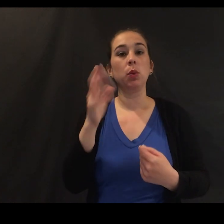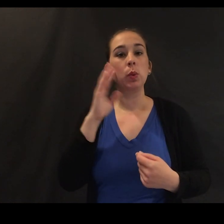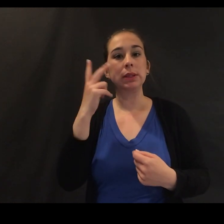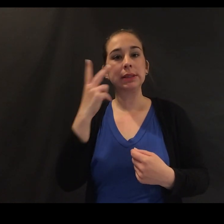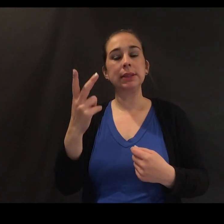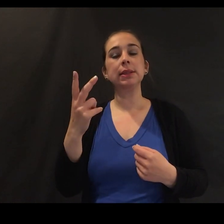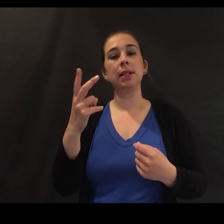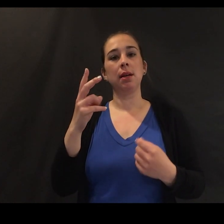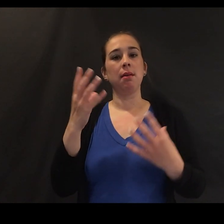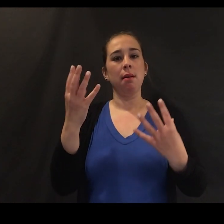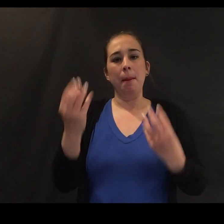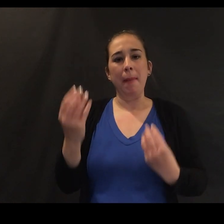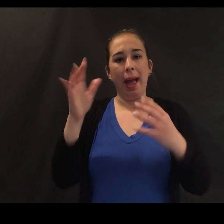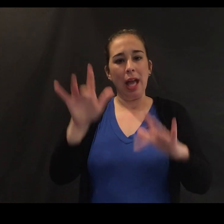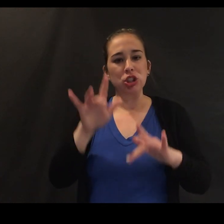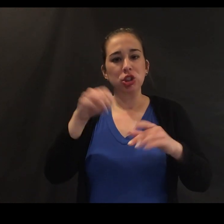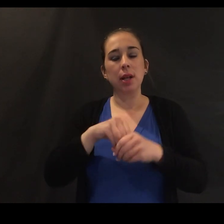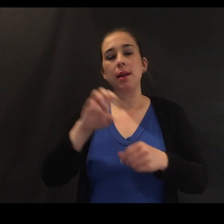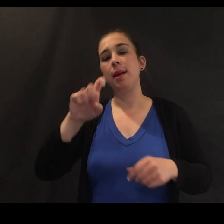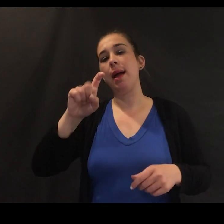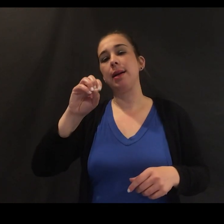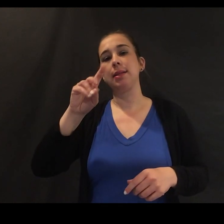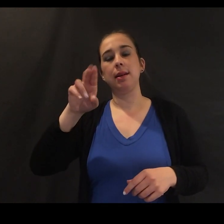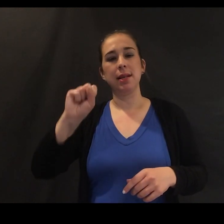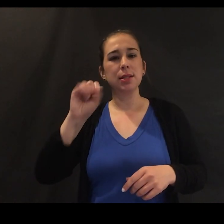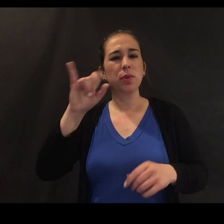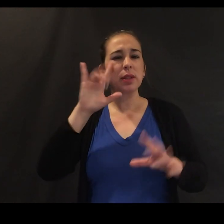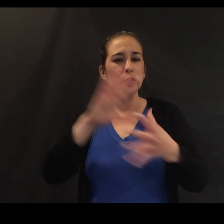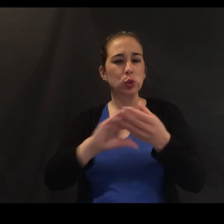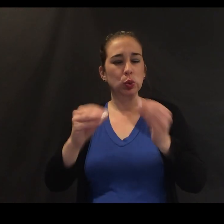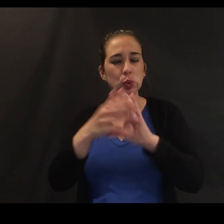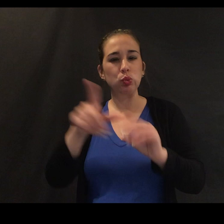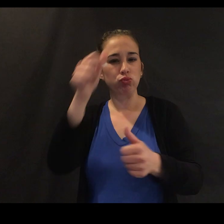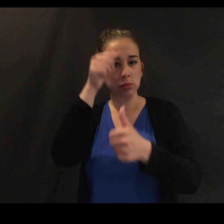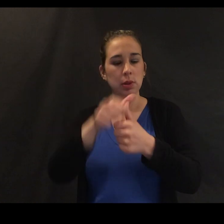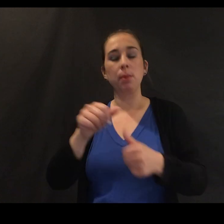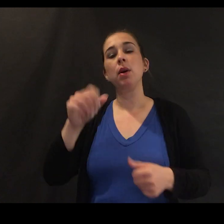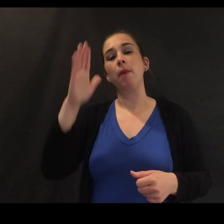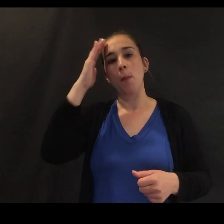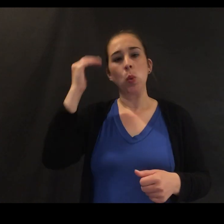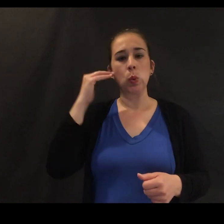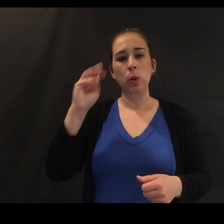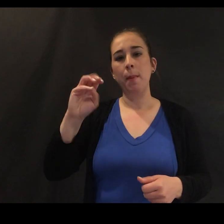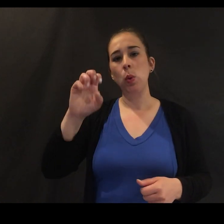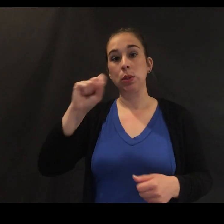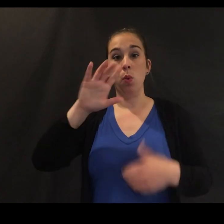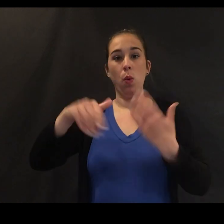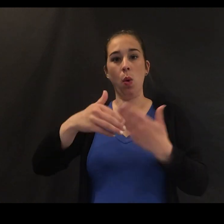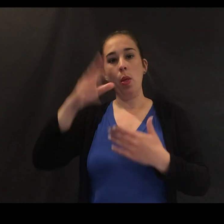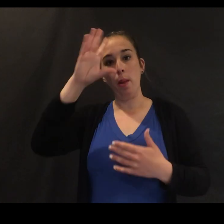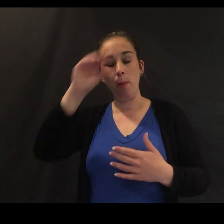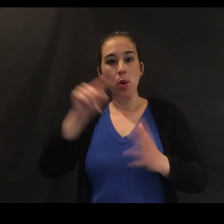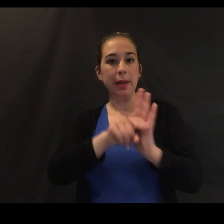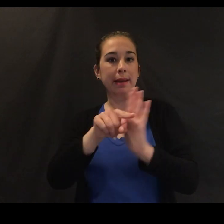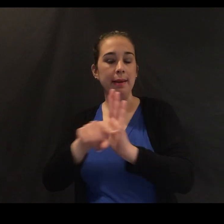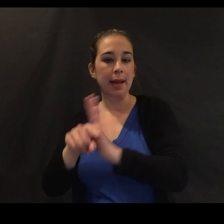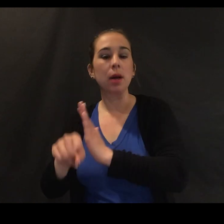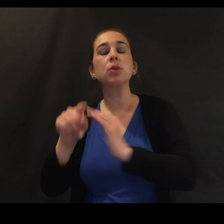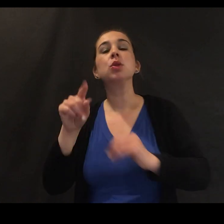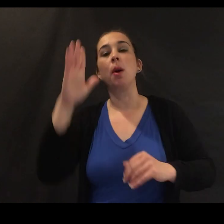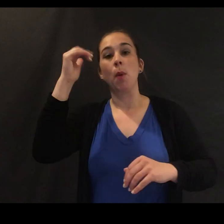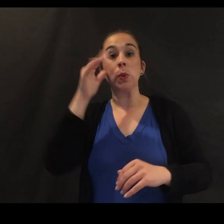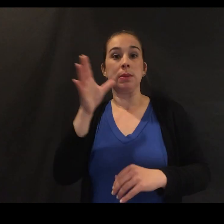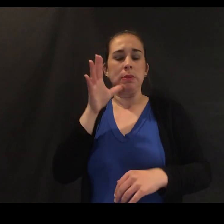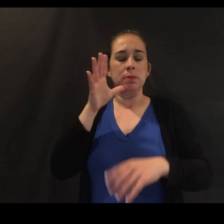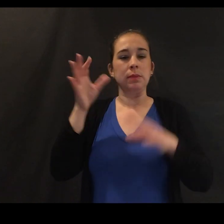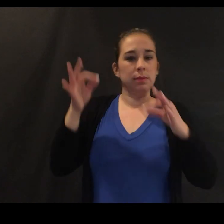compassion in the book of Exodus, when the story, you might recall the story of Moses, because all the little boys were being killed, and so Moses' mom decided to